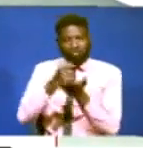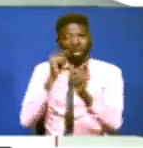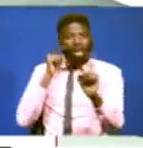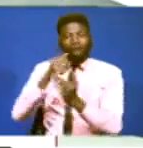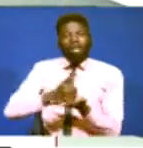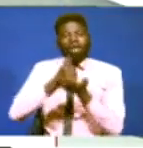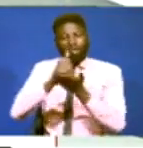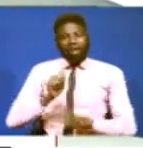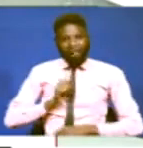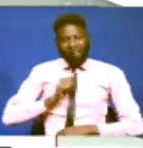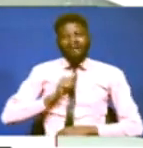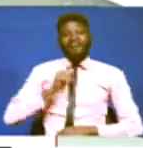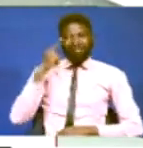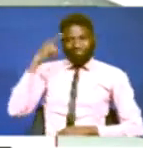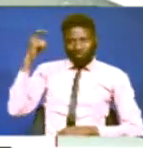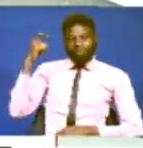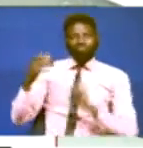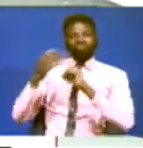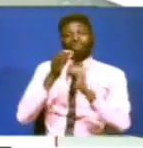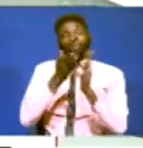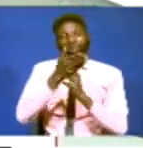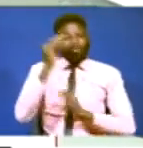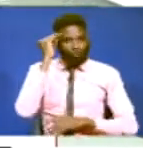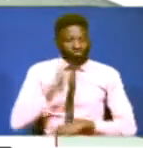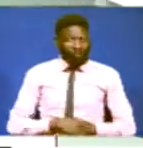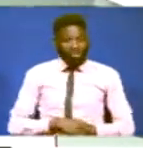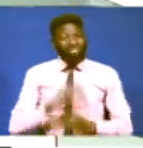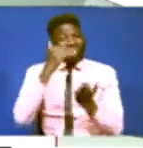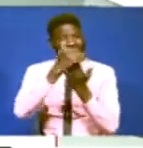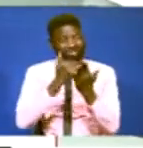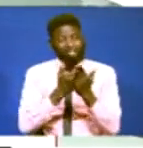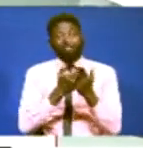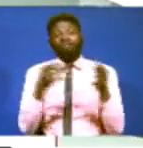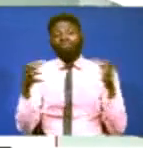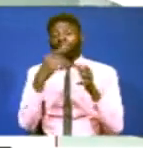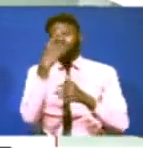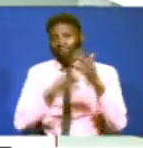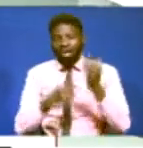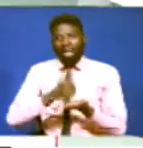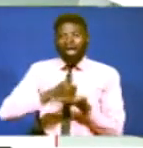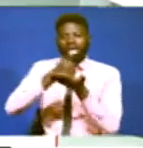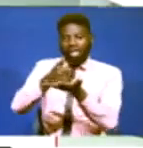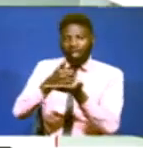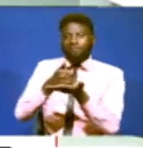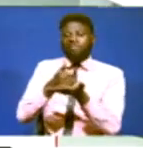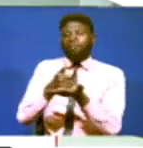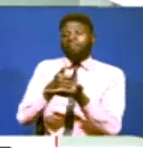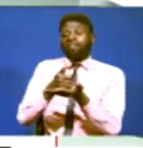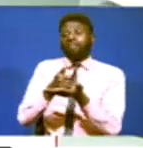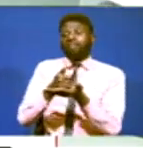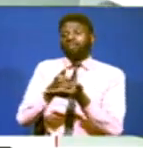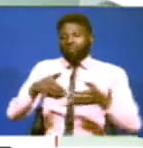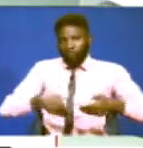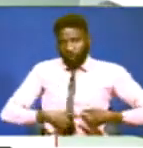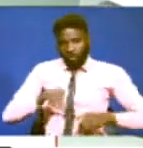education. Now, speaking during the launch of the campaign dubbed A Helping Hand to Teen Mothers, Kakamega County First Lady Janet Barasa said there's